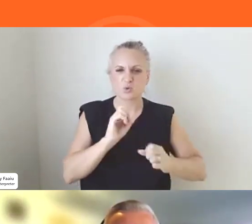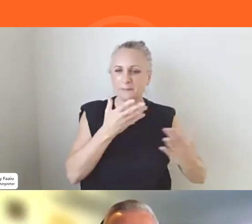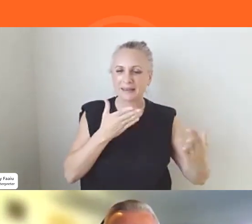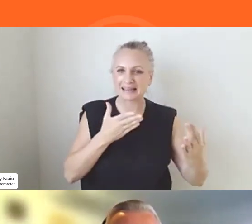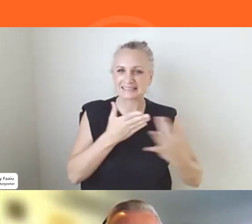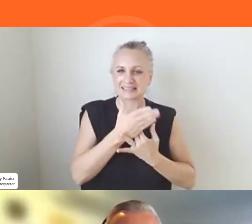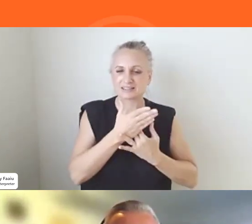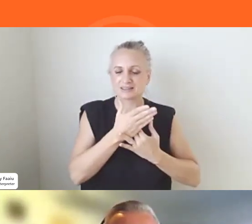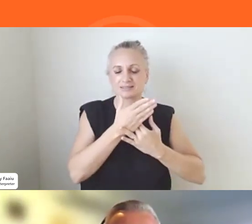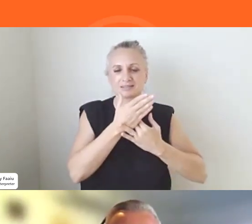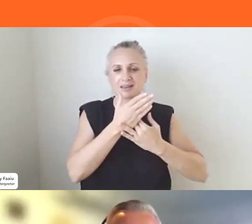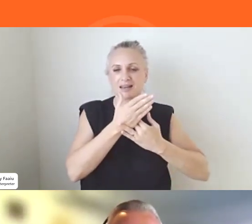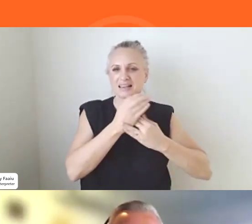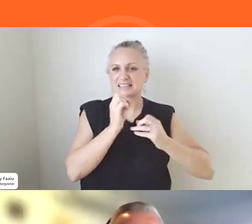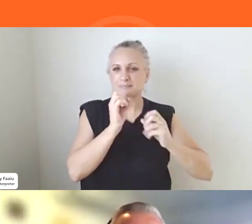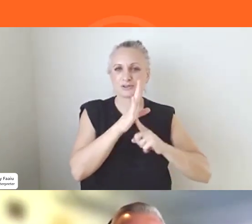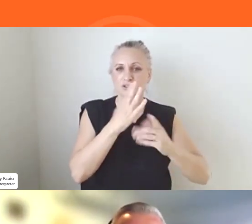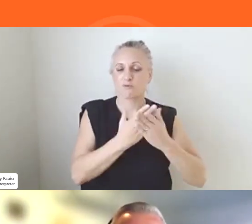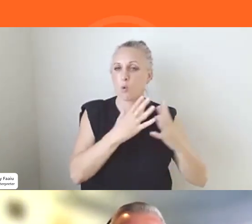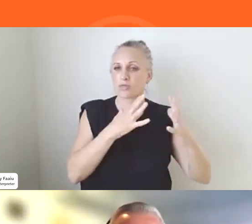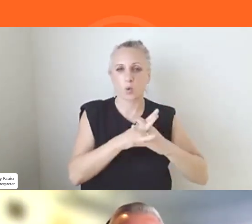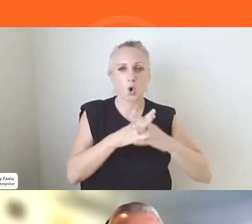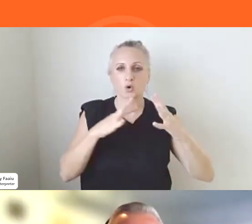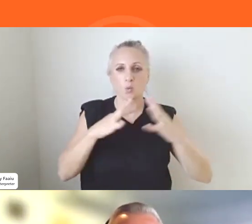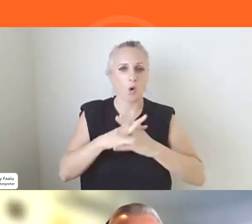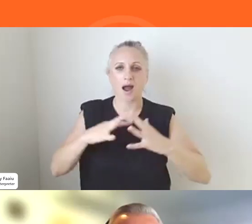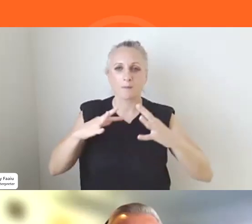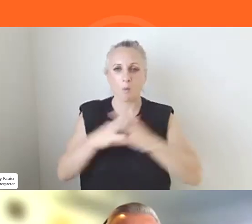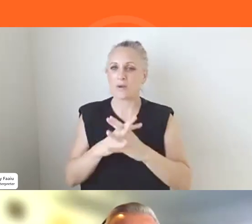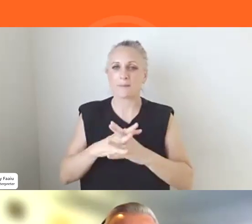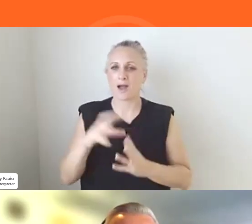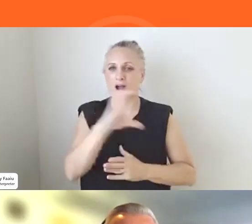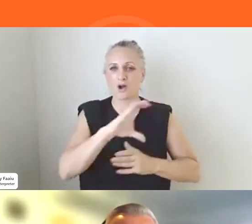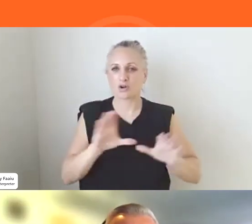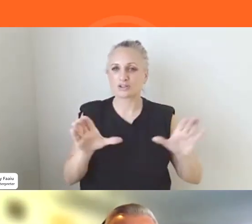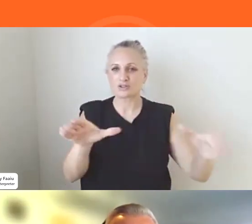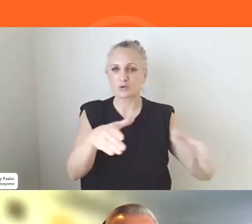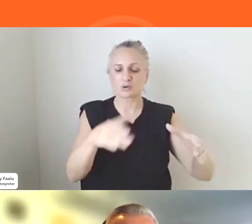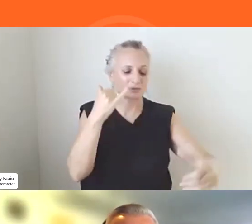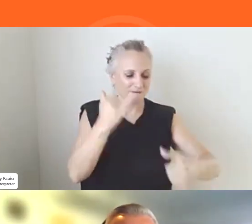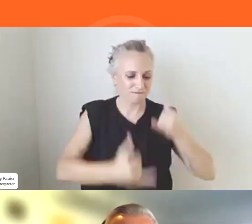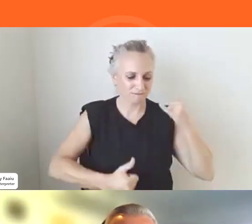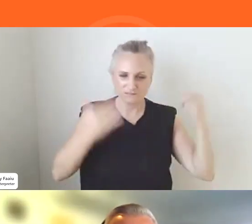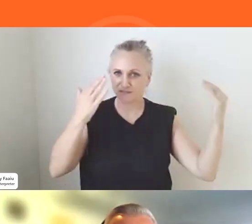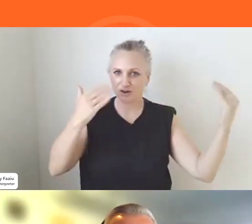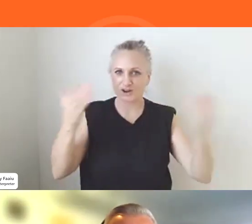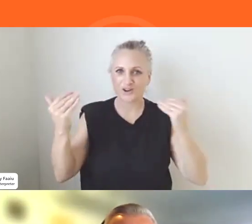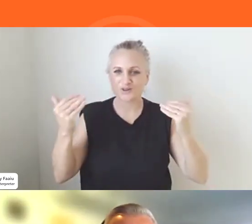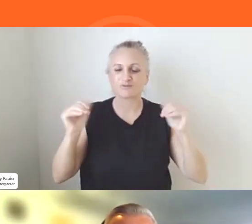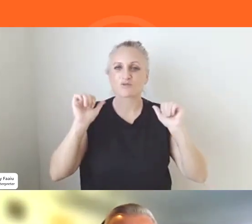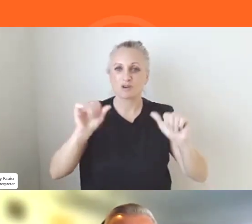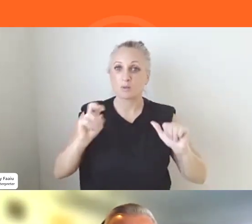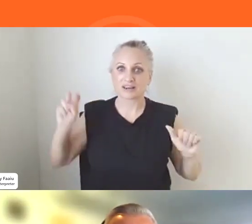Web Consortium. So very cool. Welcome, everyone. Right, I'm just going to jump straight